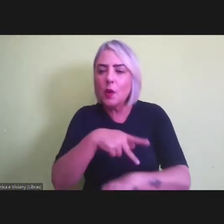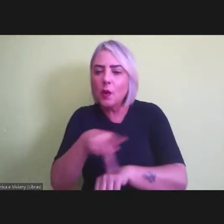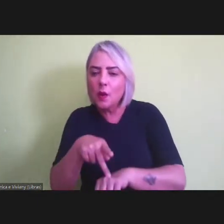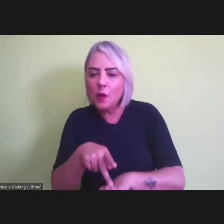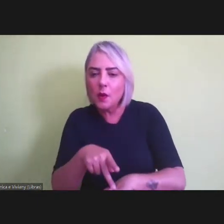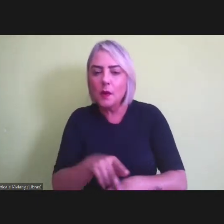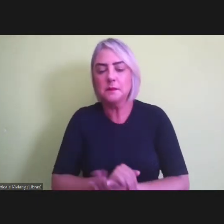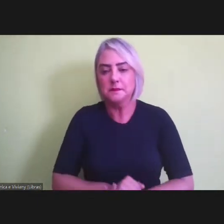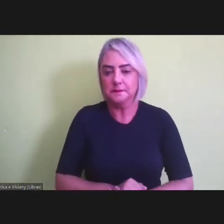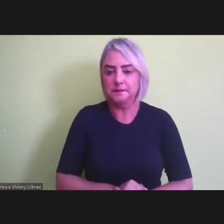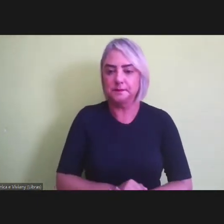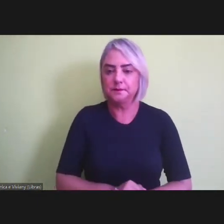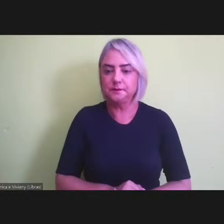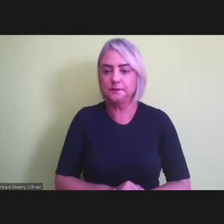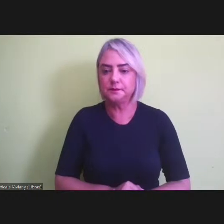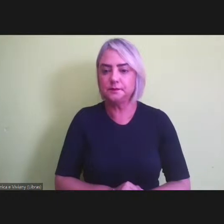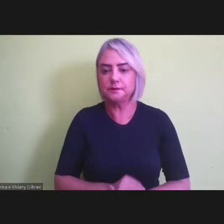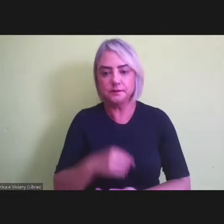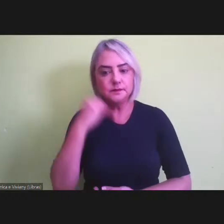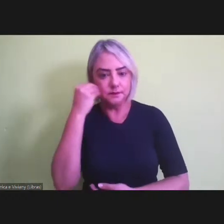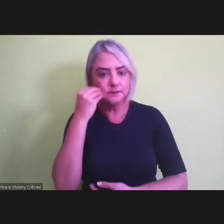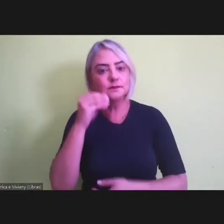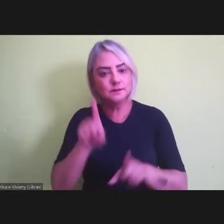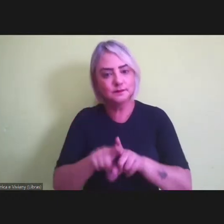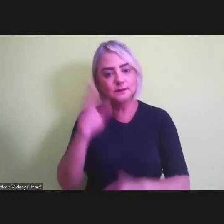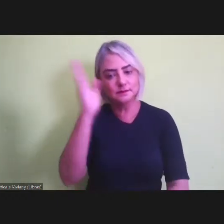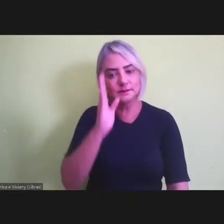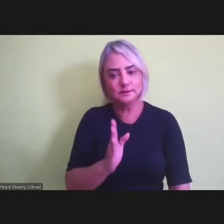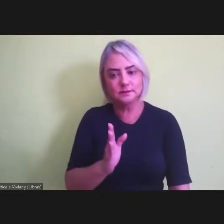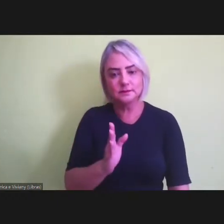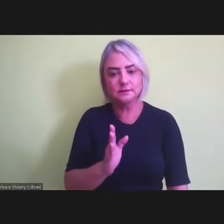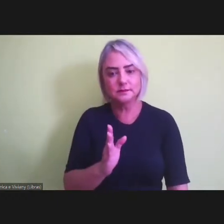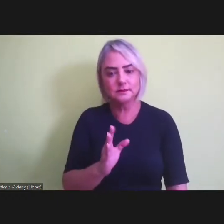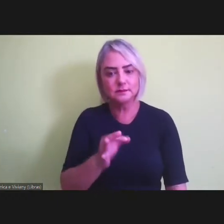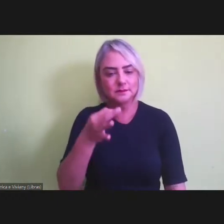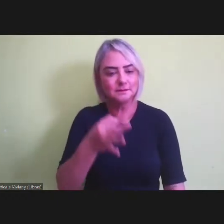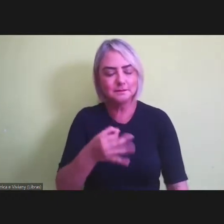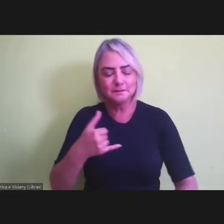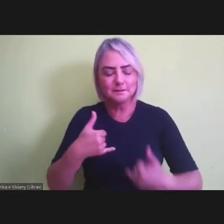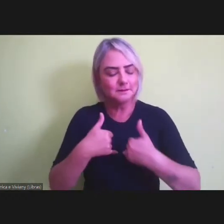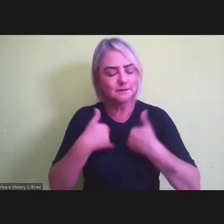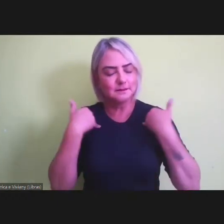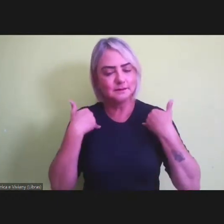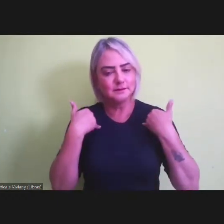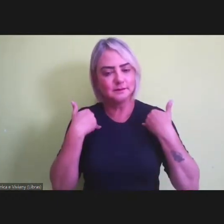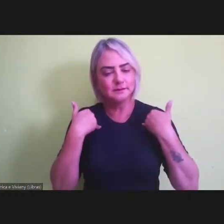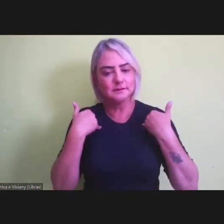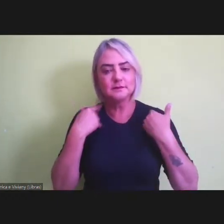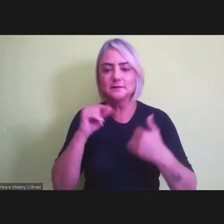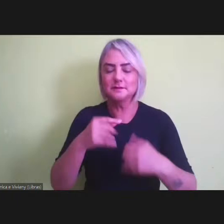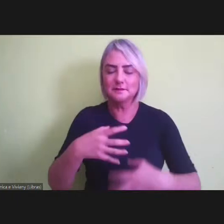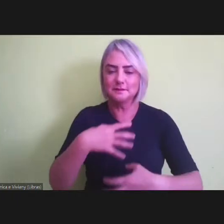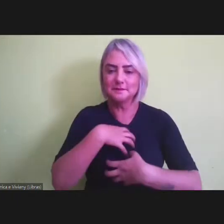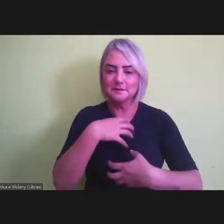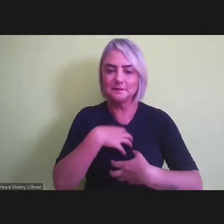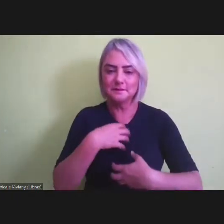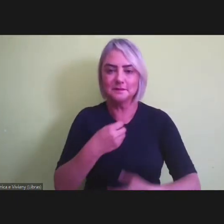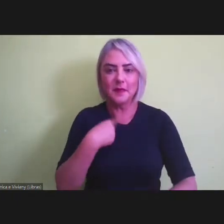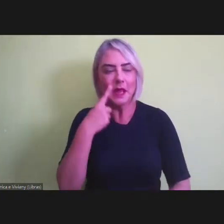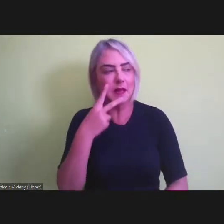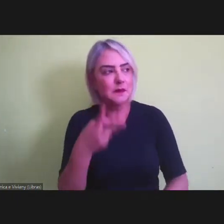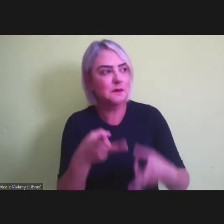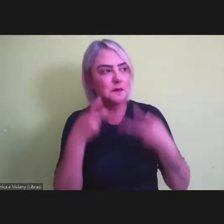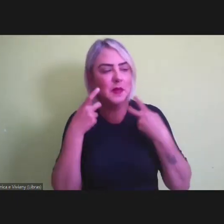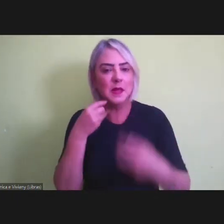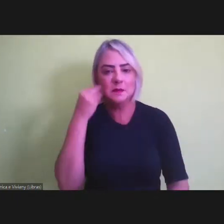other countries like Canada and United Kingdom, and also Brazilian ones, which left us very proud and